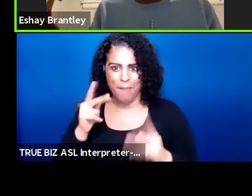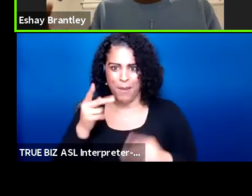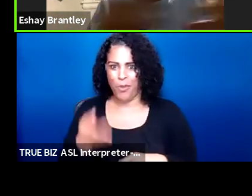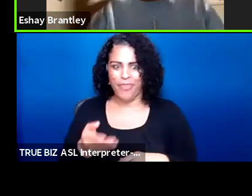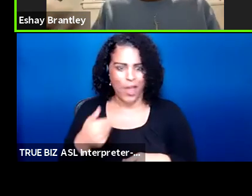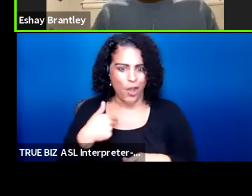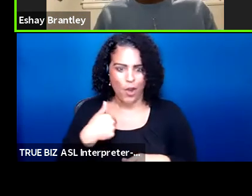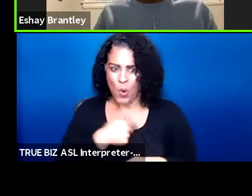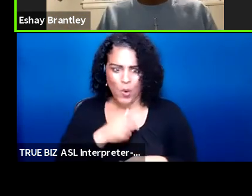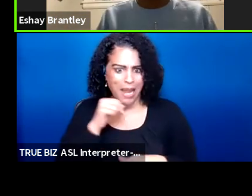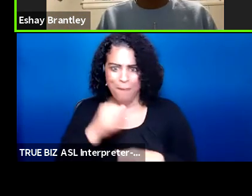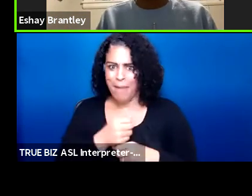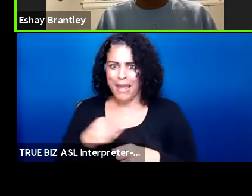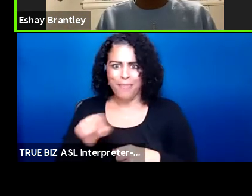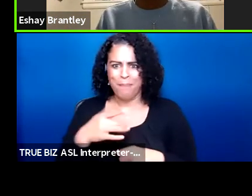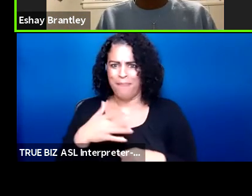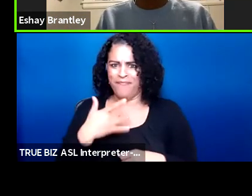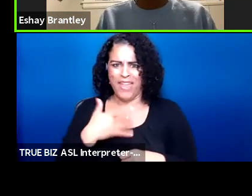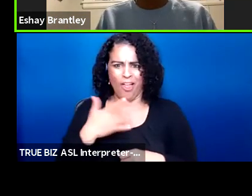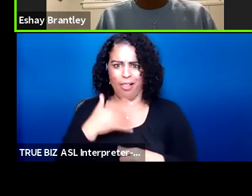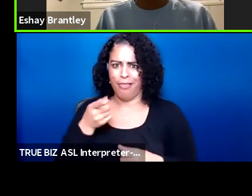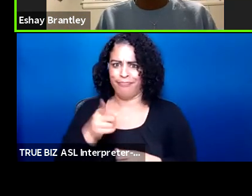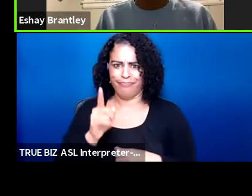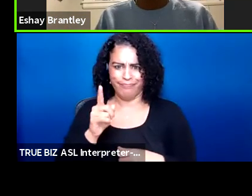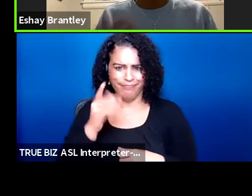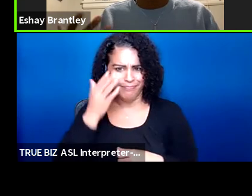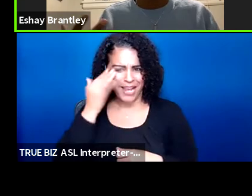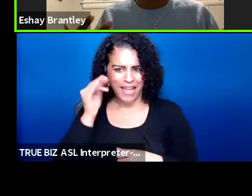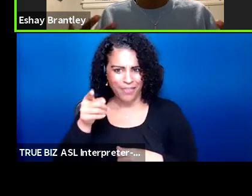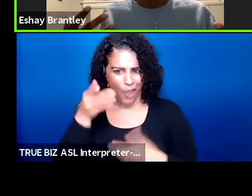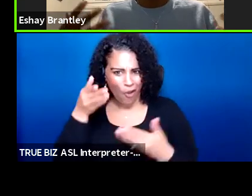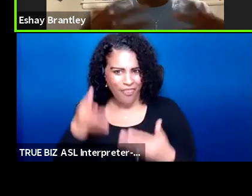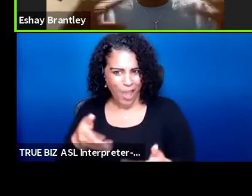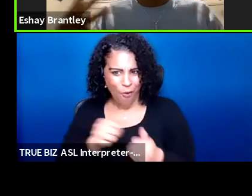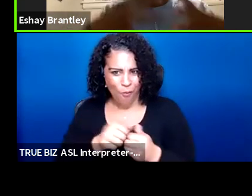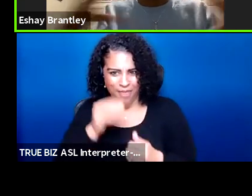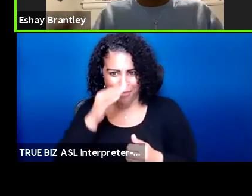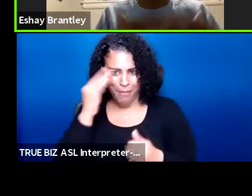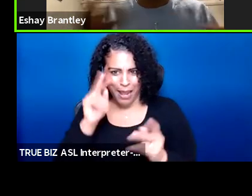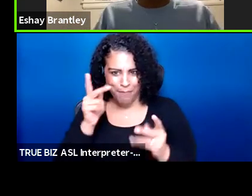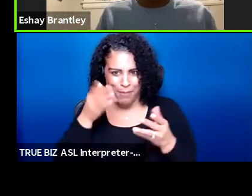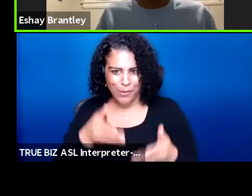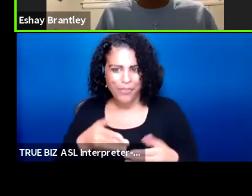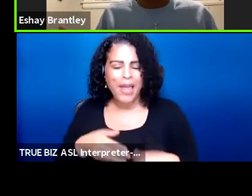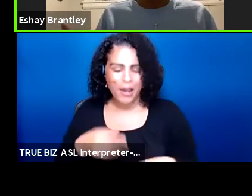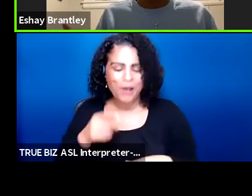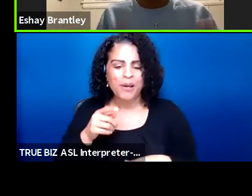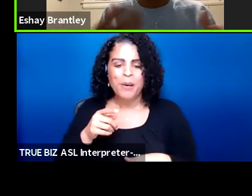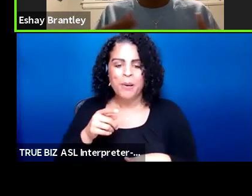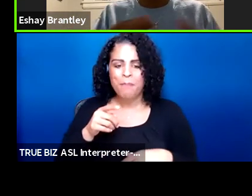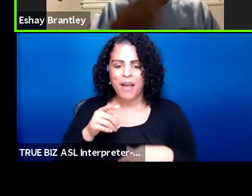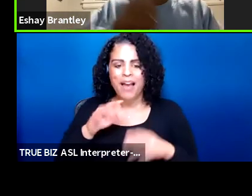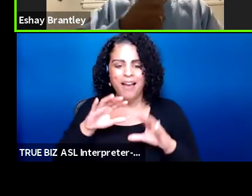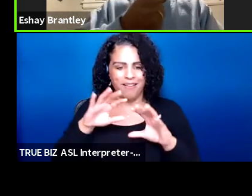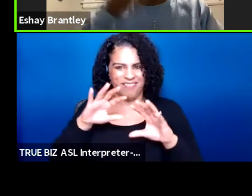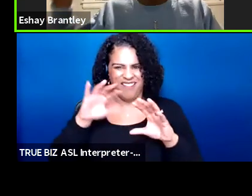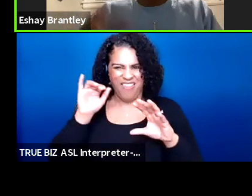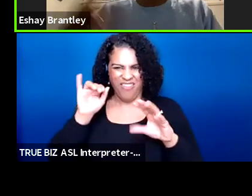even make them feel no type of way about being there, right? Because theater is inclusive